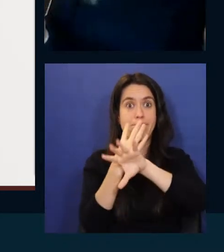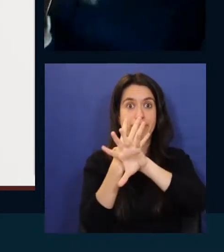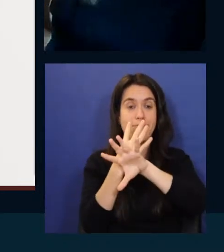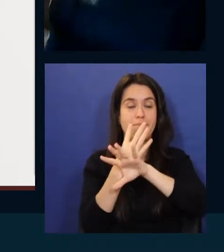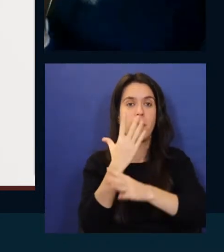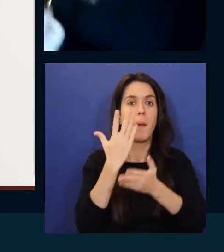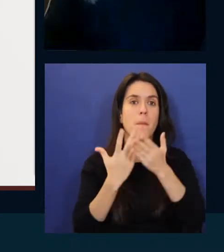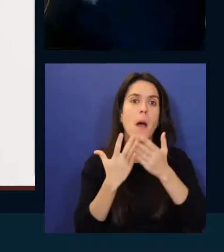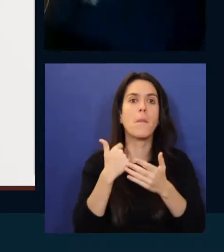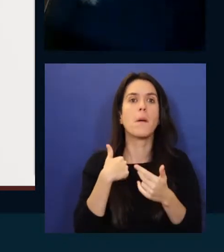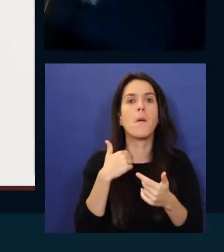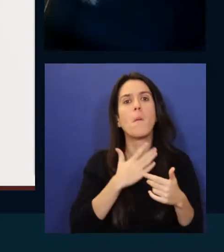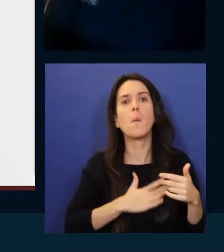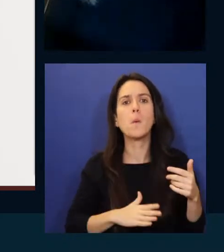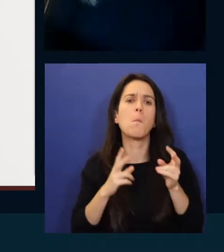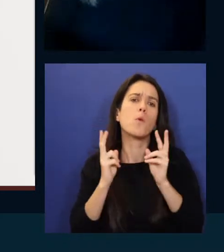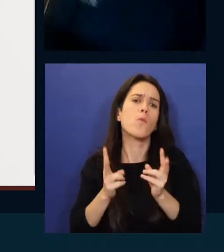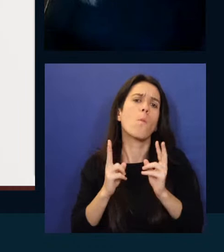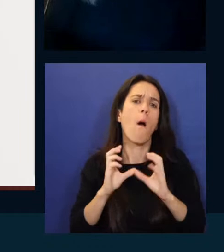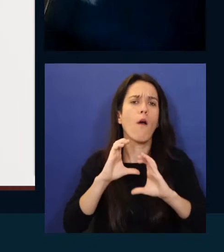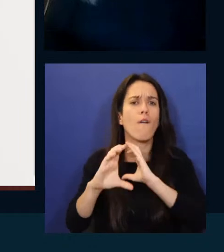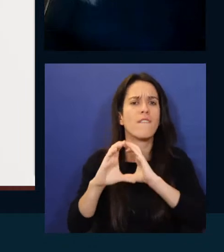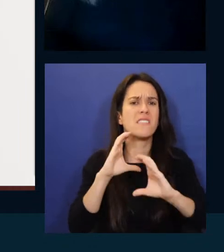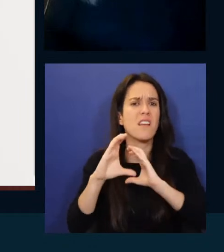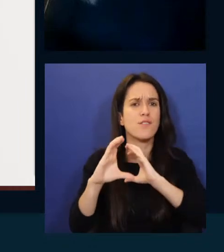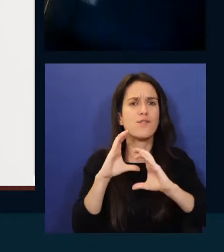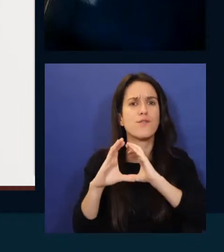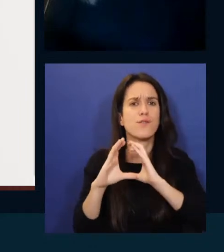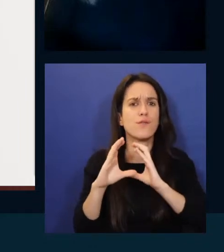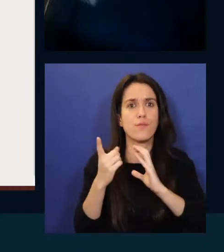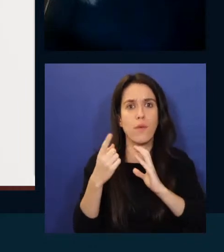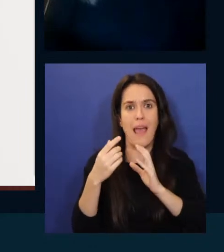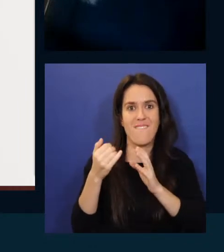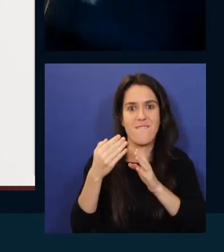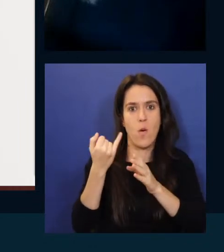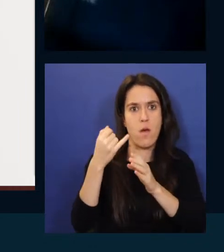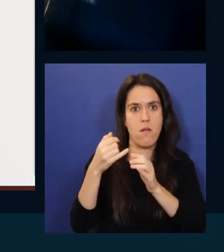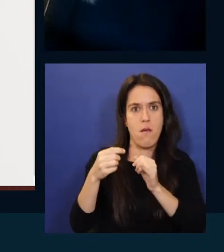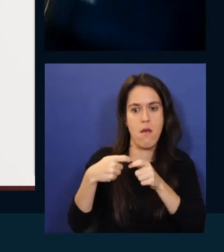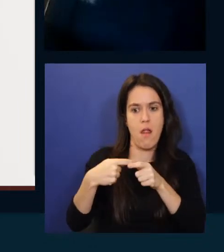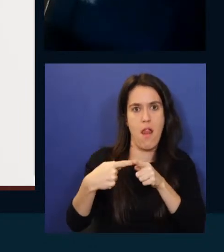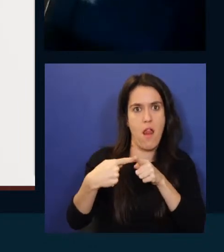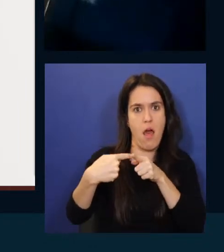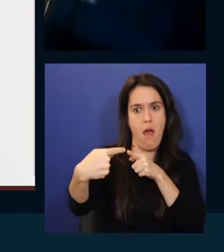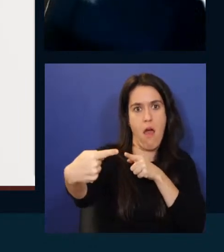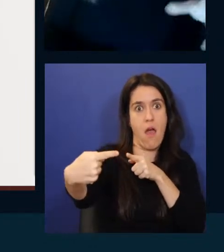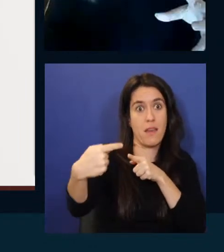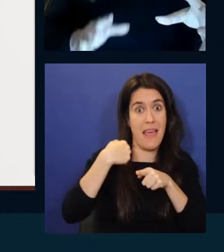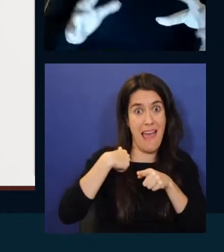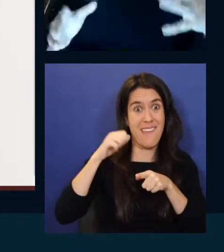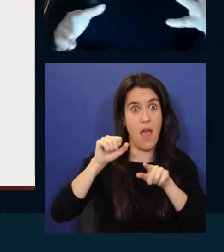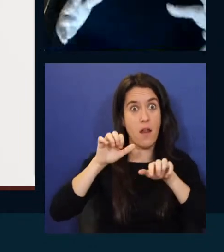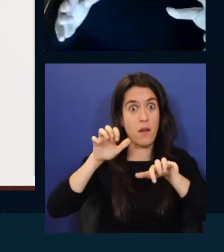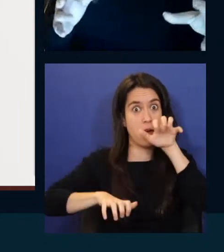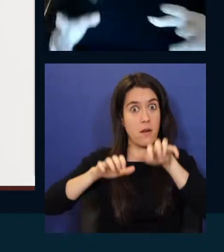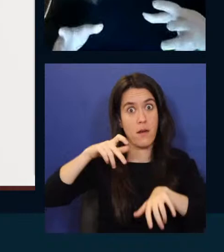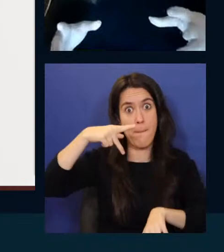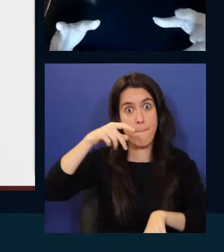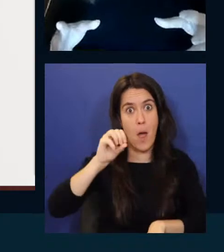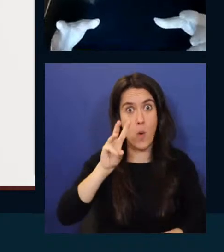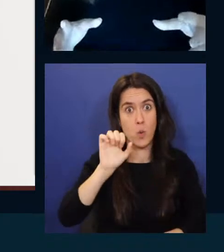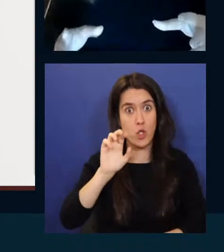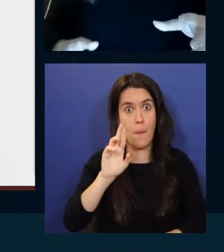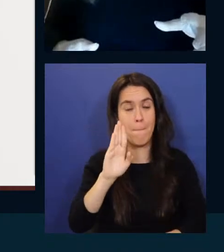the normal conversation line there, and I can also write Power BI and do the similar